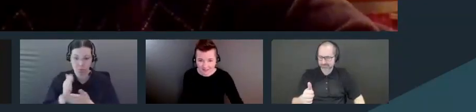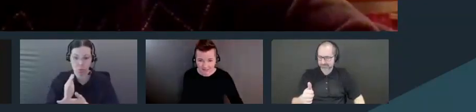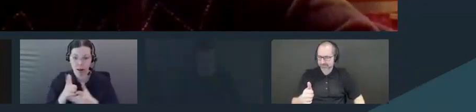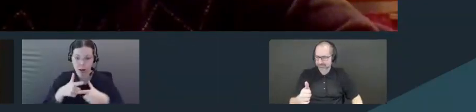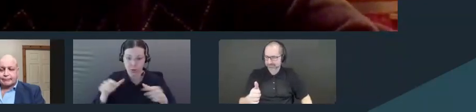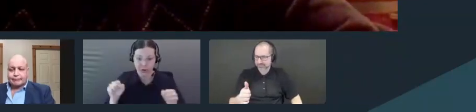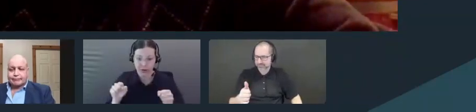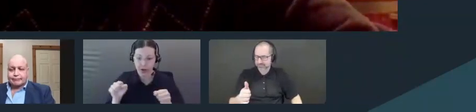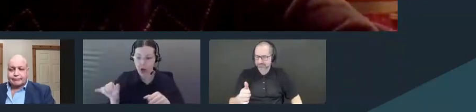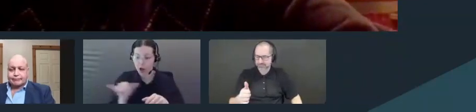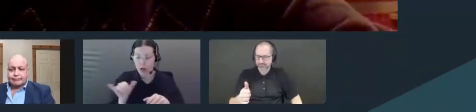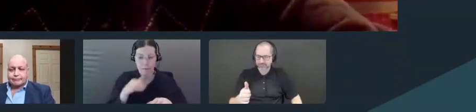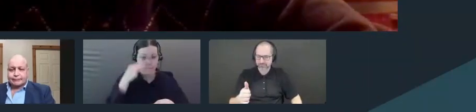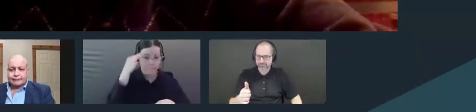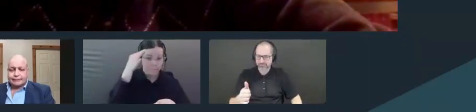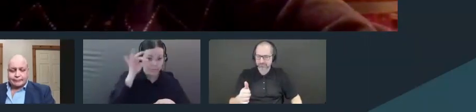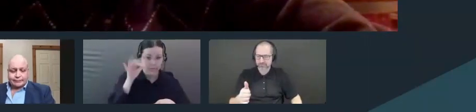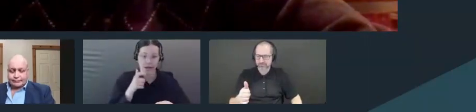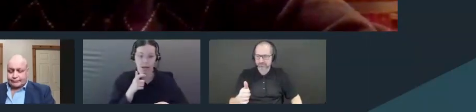Thank you very, very much,